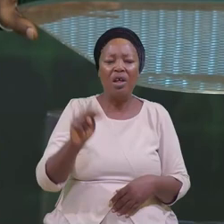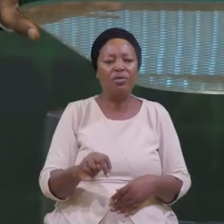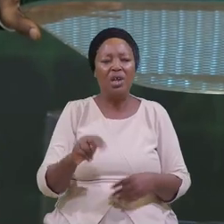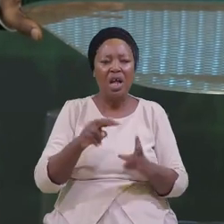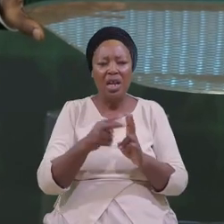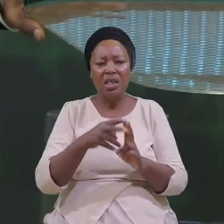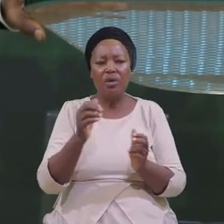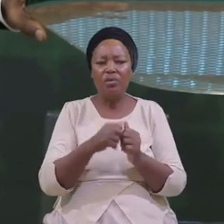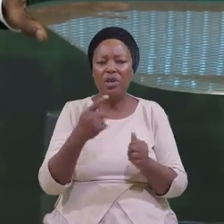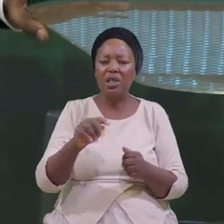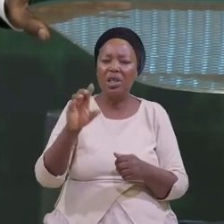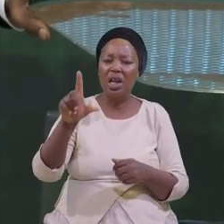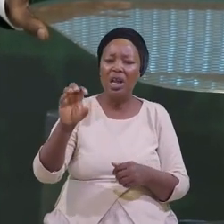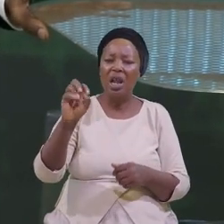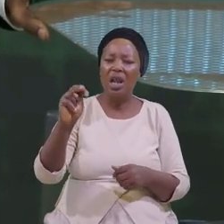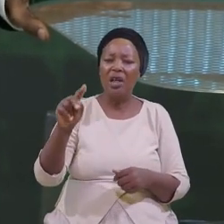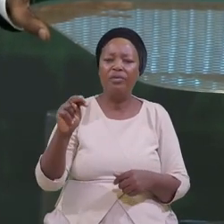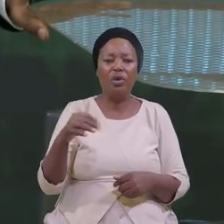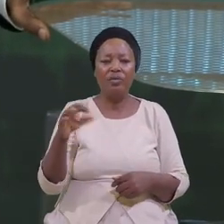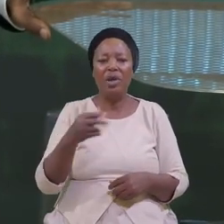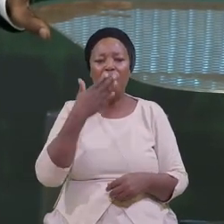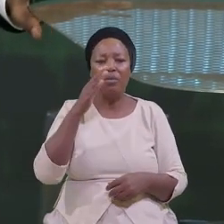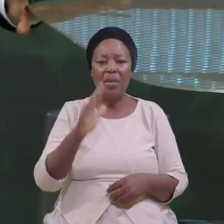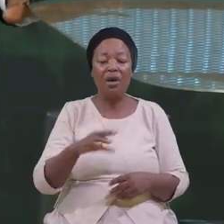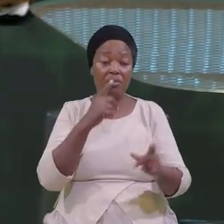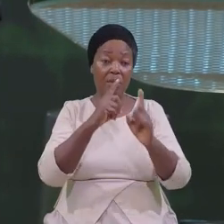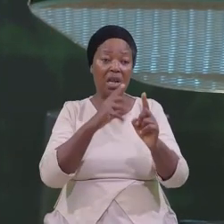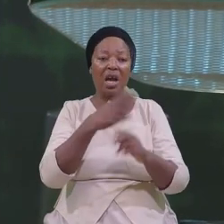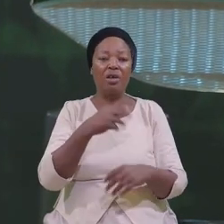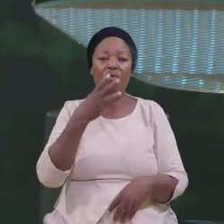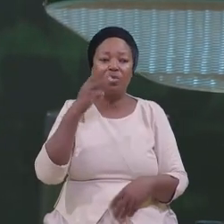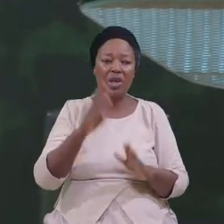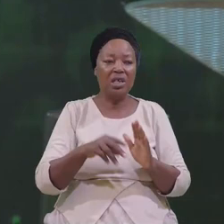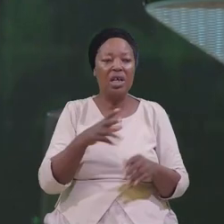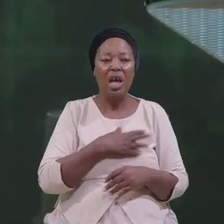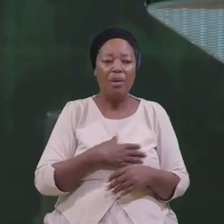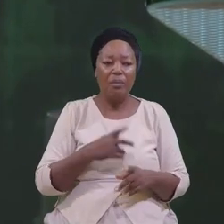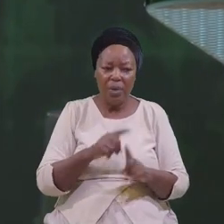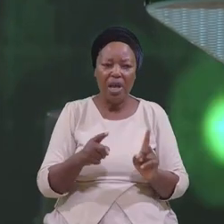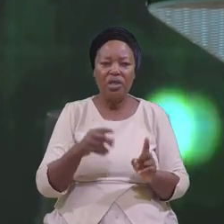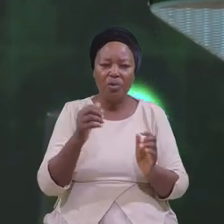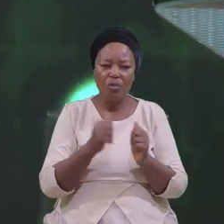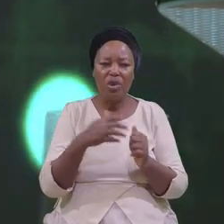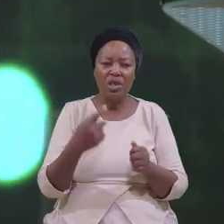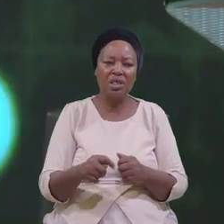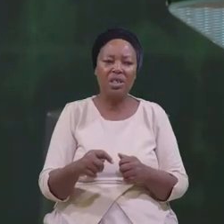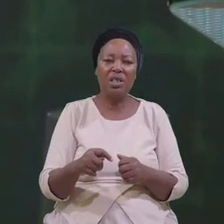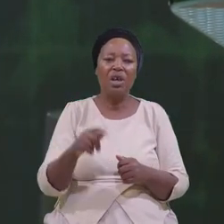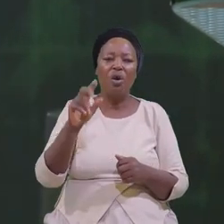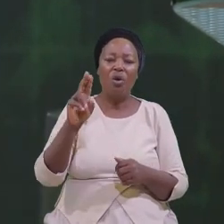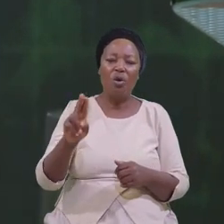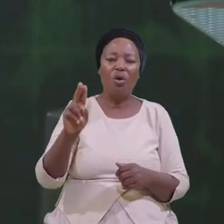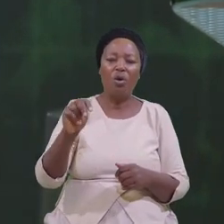of malice and wickedness, but with the unleavened bread of